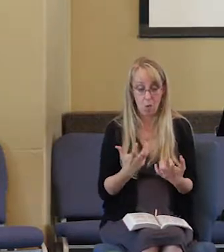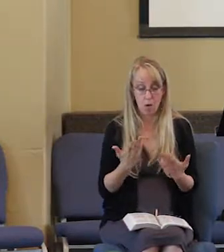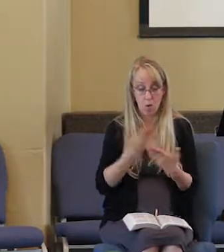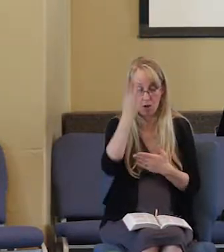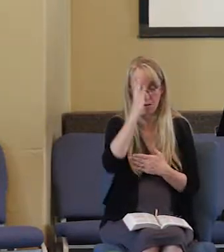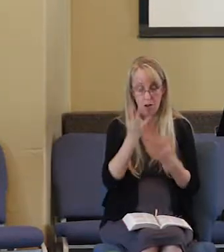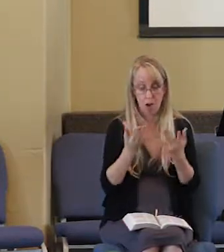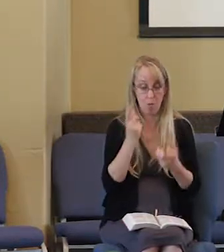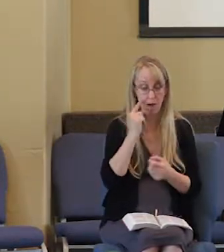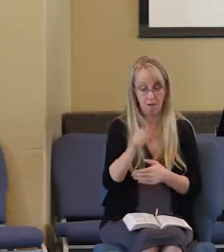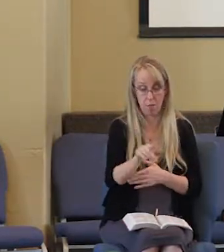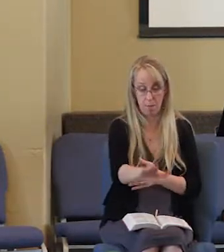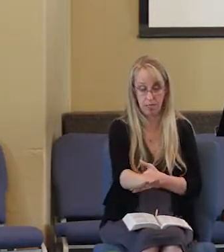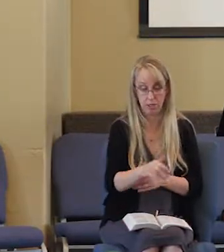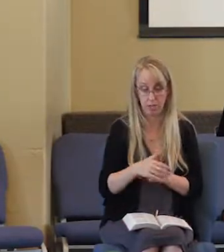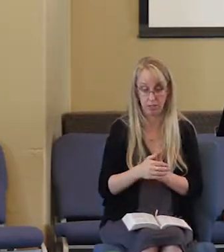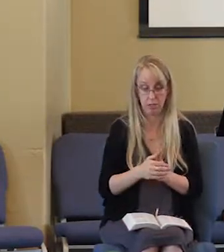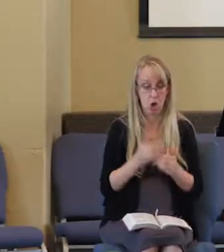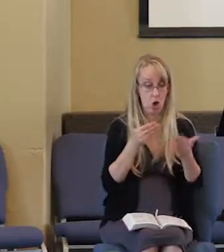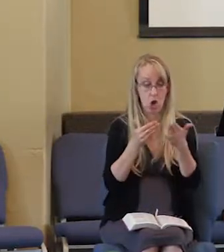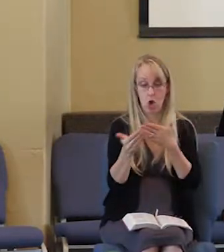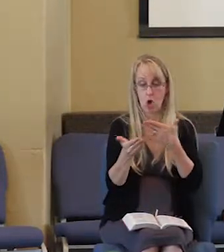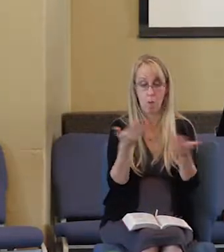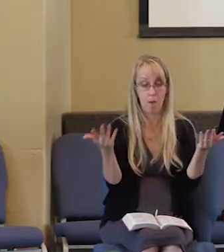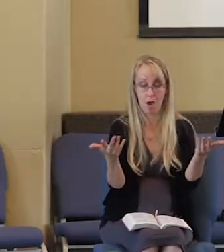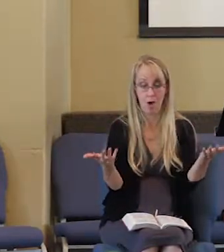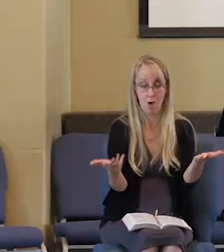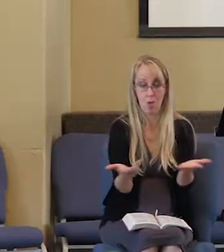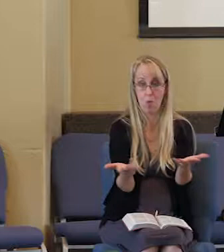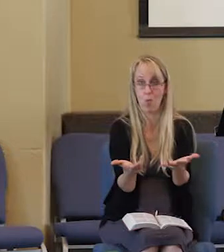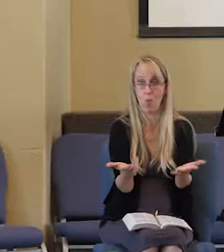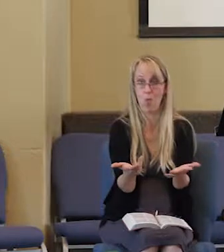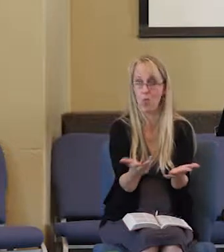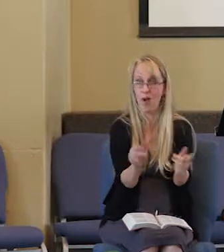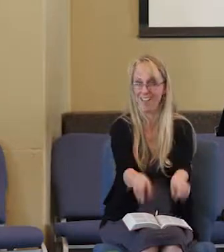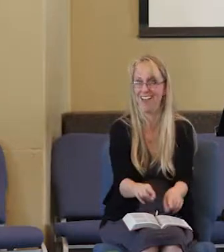what God wants for my child no matter what?